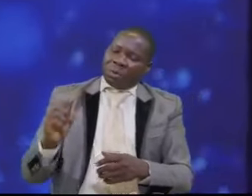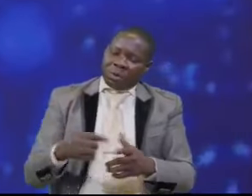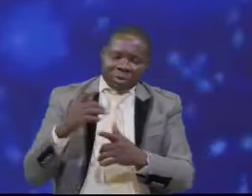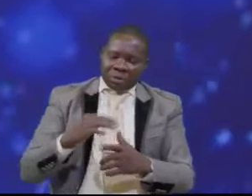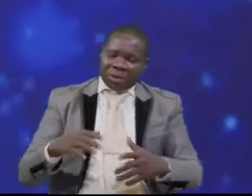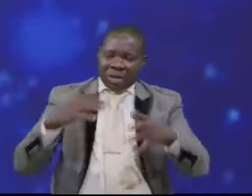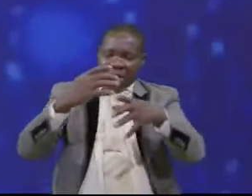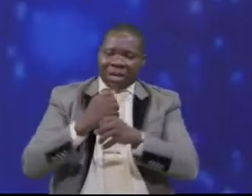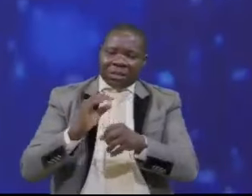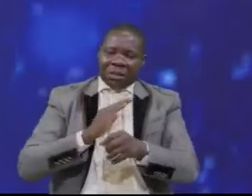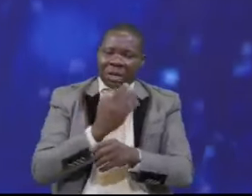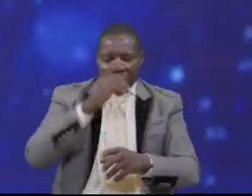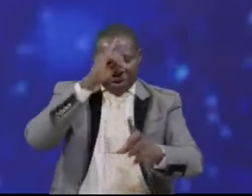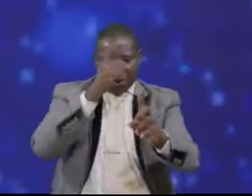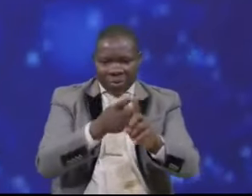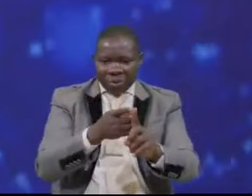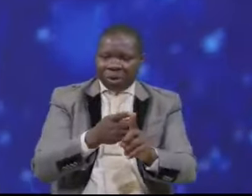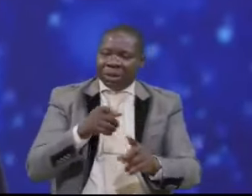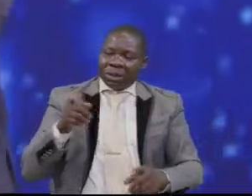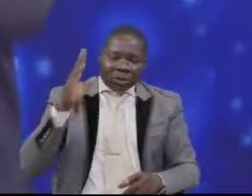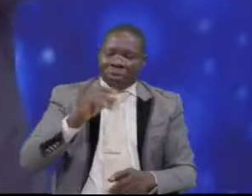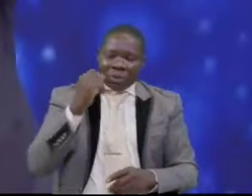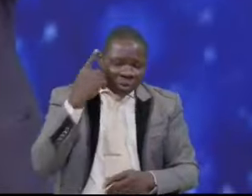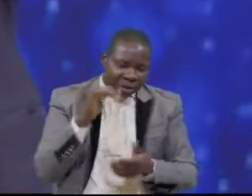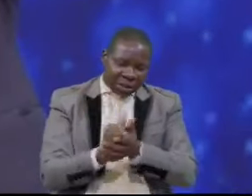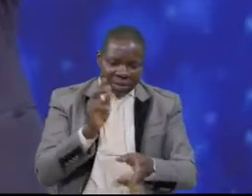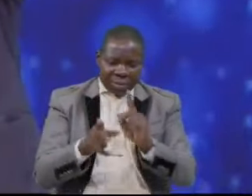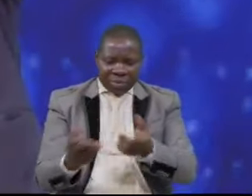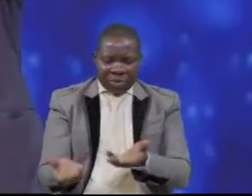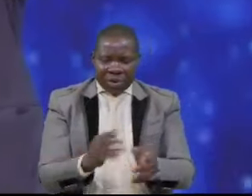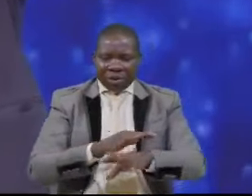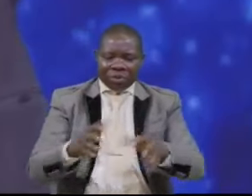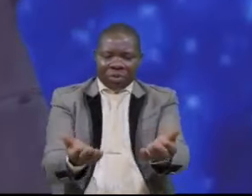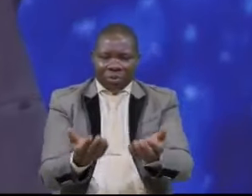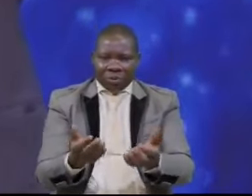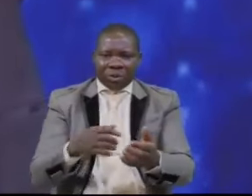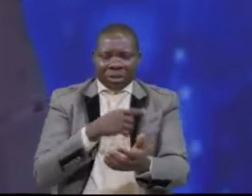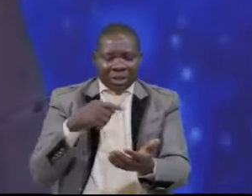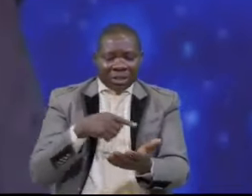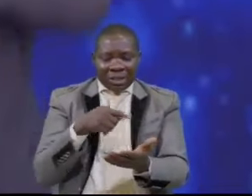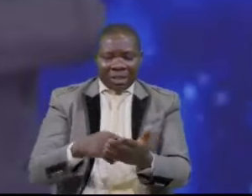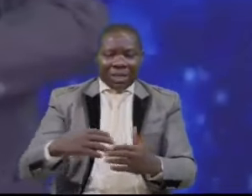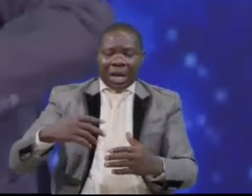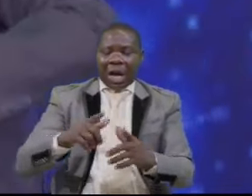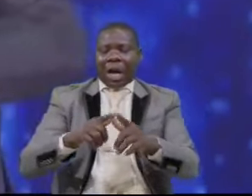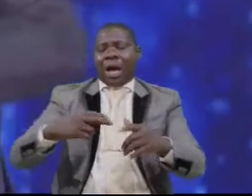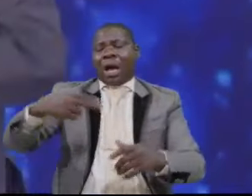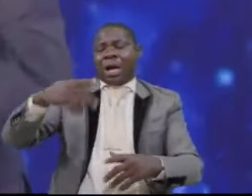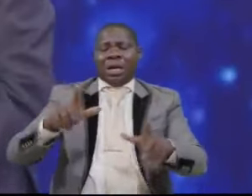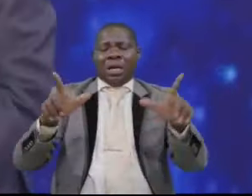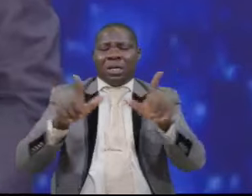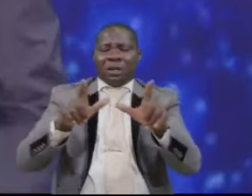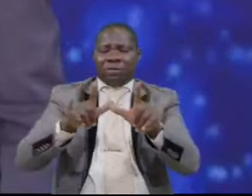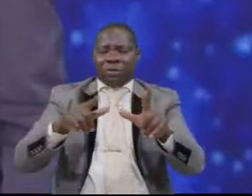understand that the people here, they don't want this high level, high powered holiness and righteousness,